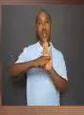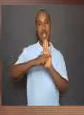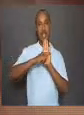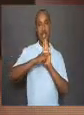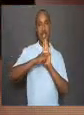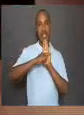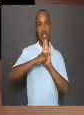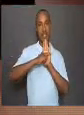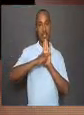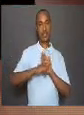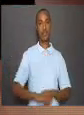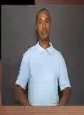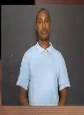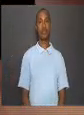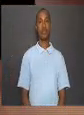electronegativities.